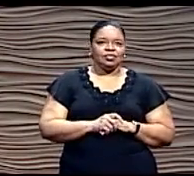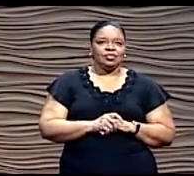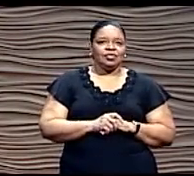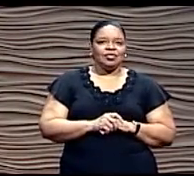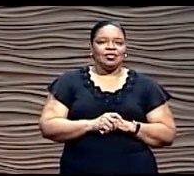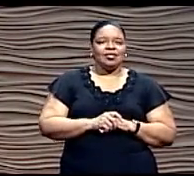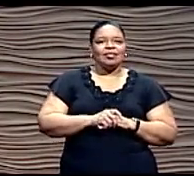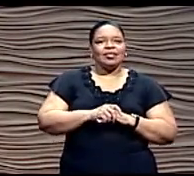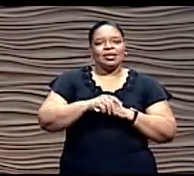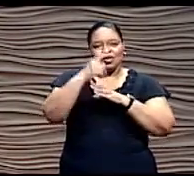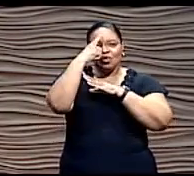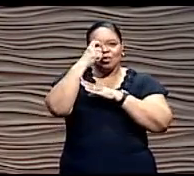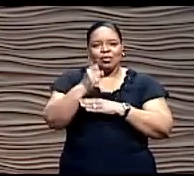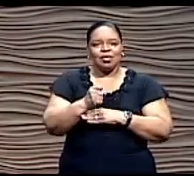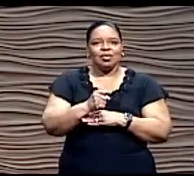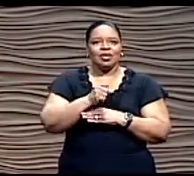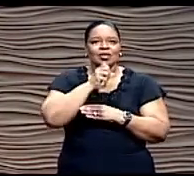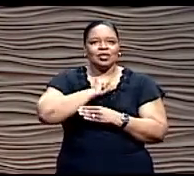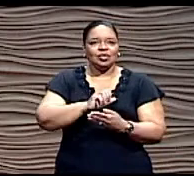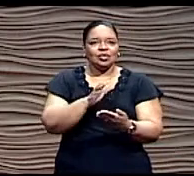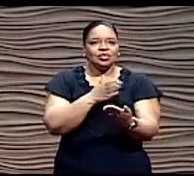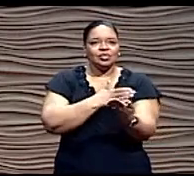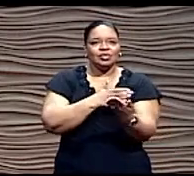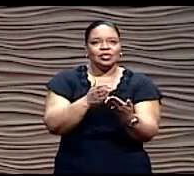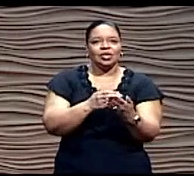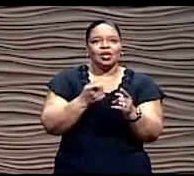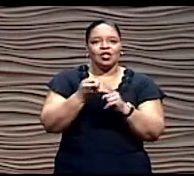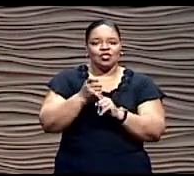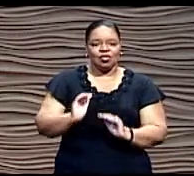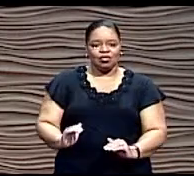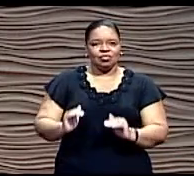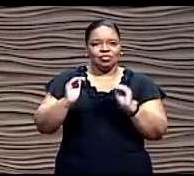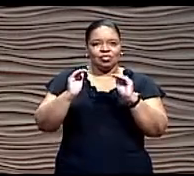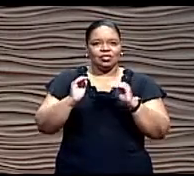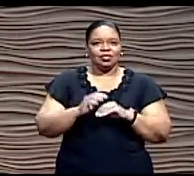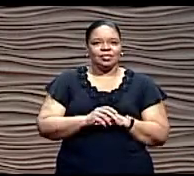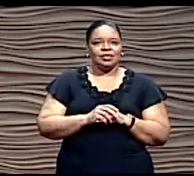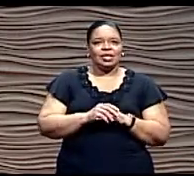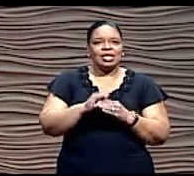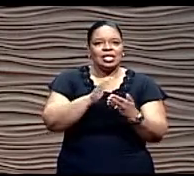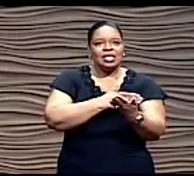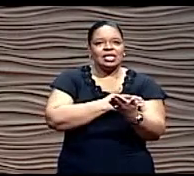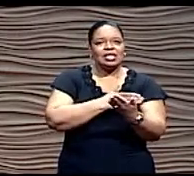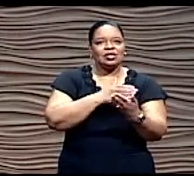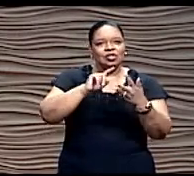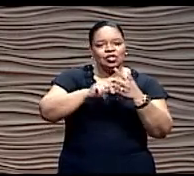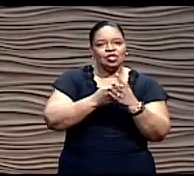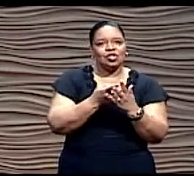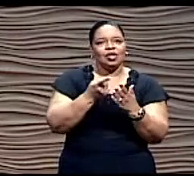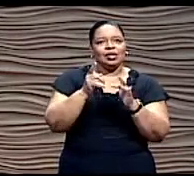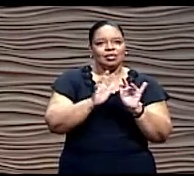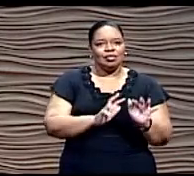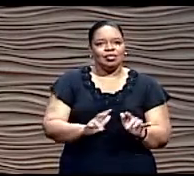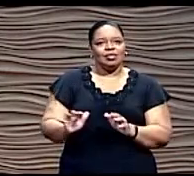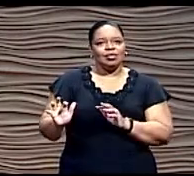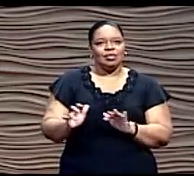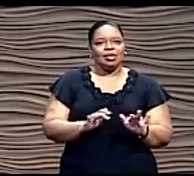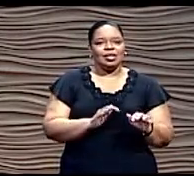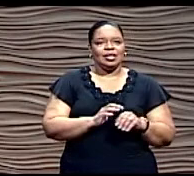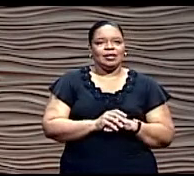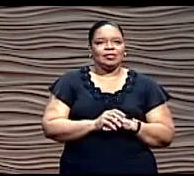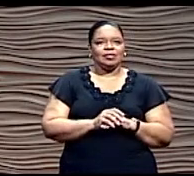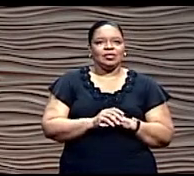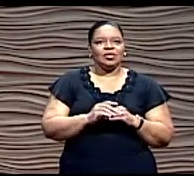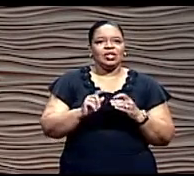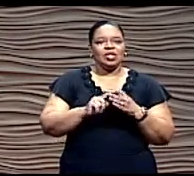He remembered a melody from growing up, and he started hammering out, and